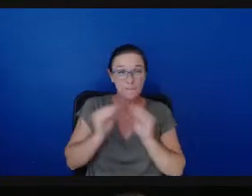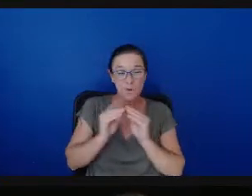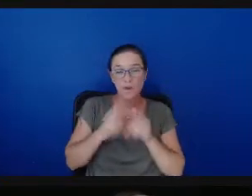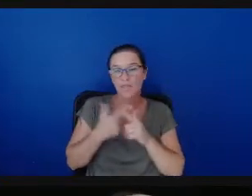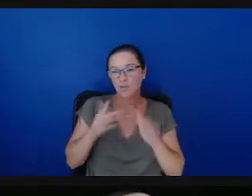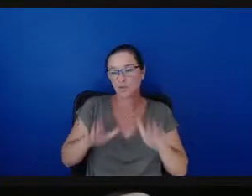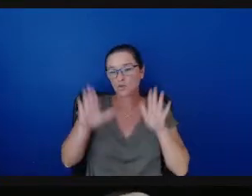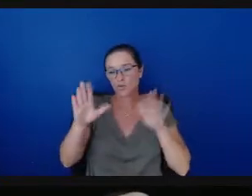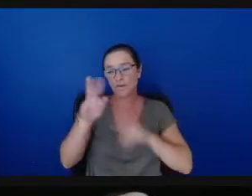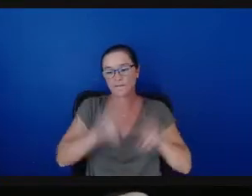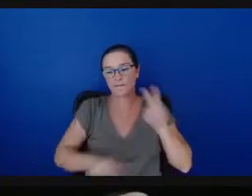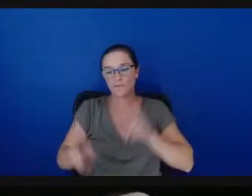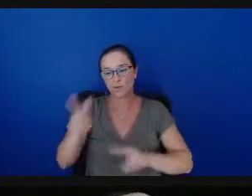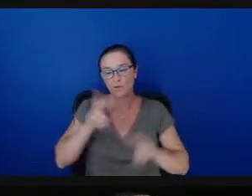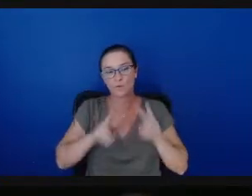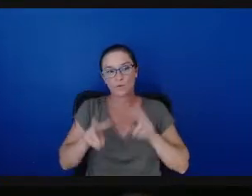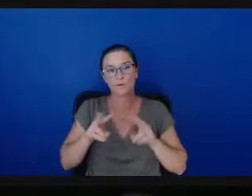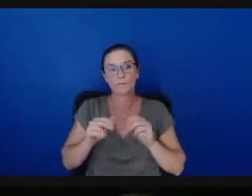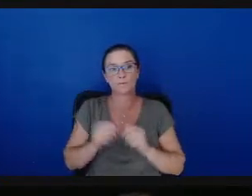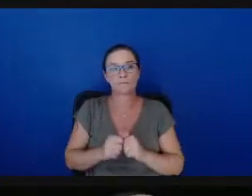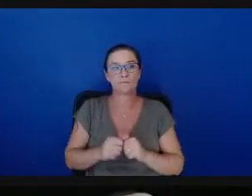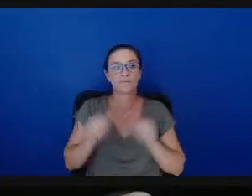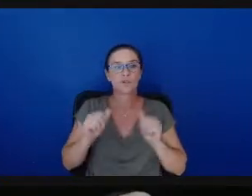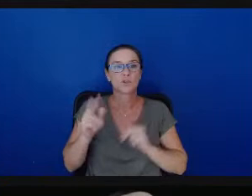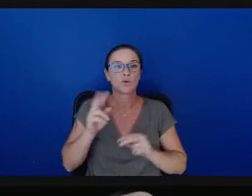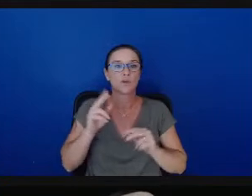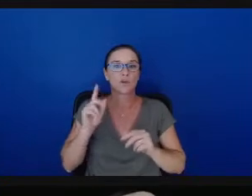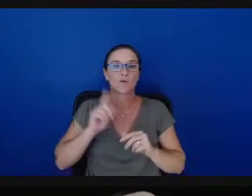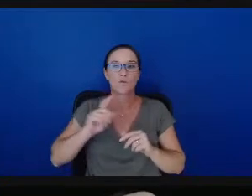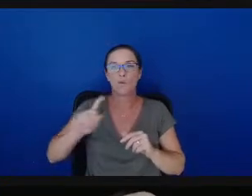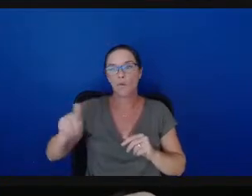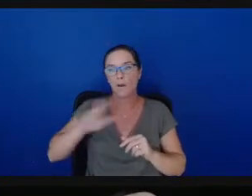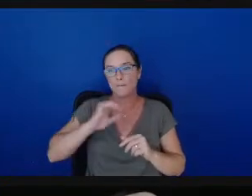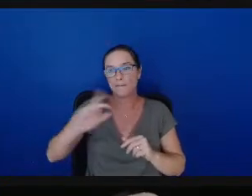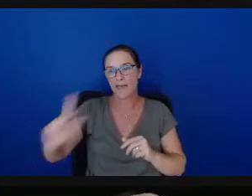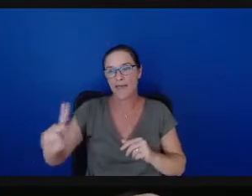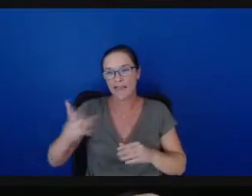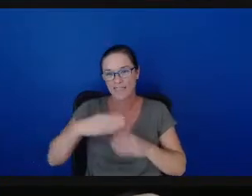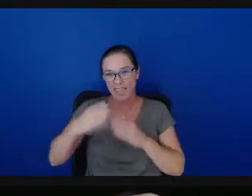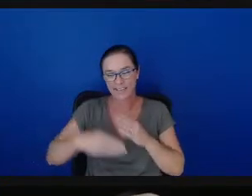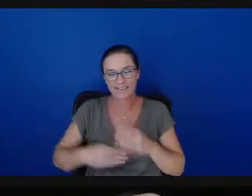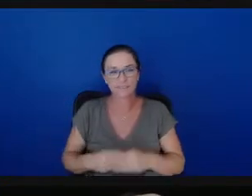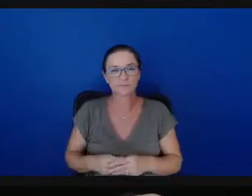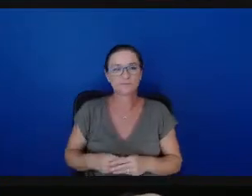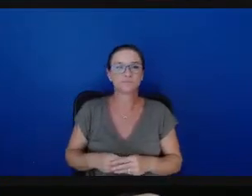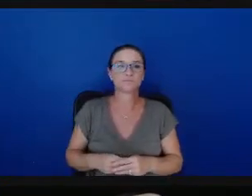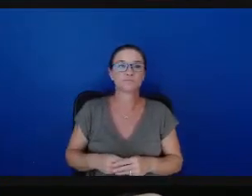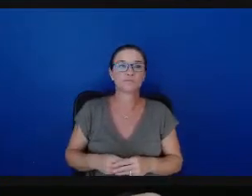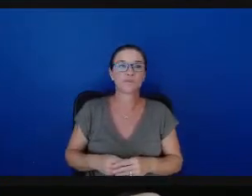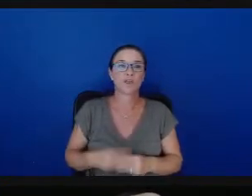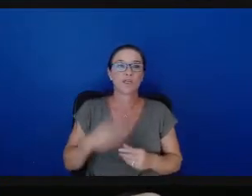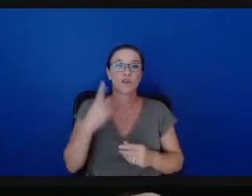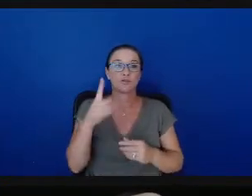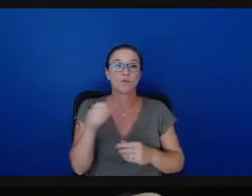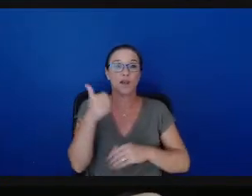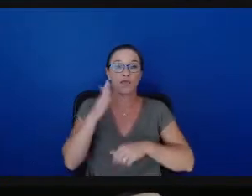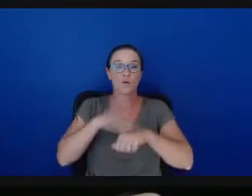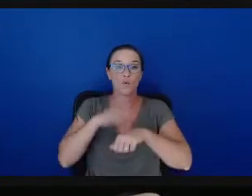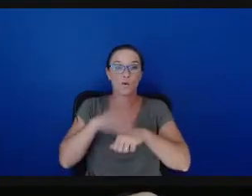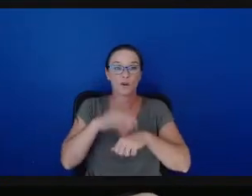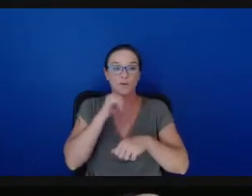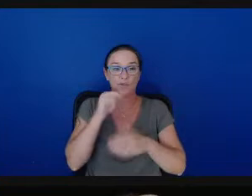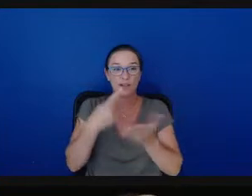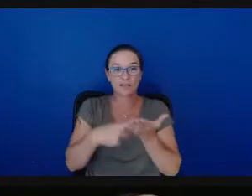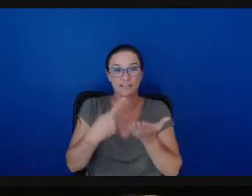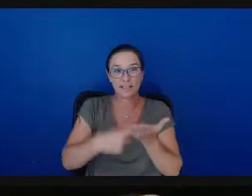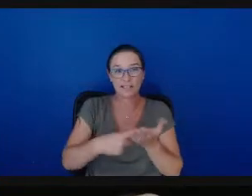around the area, but you have to walk back to your car at the end as well. So there is a one other warning that we haven't talked about yet. A